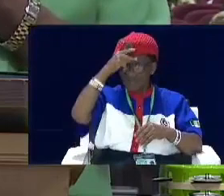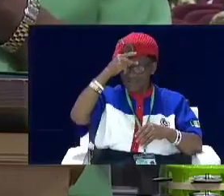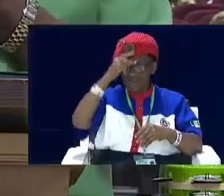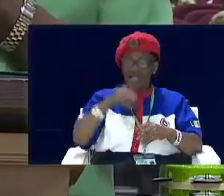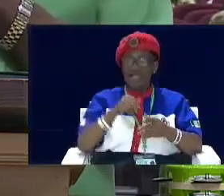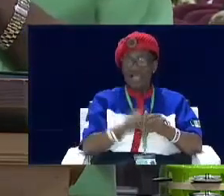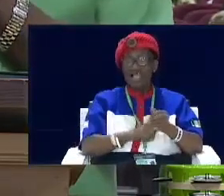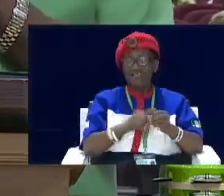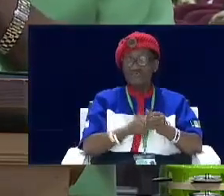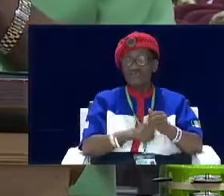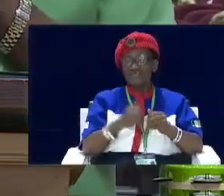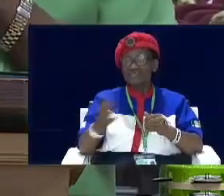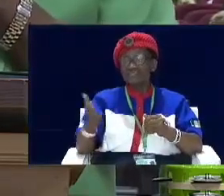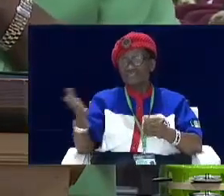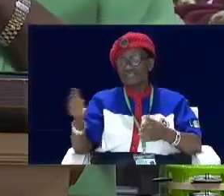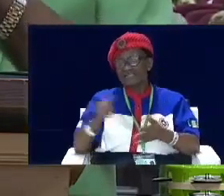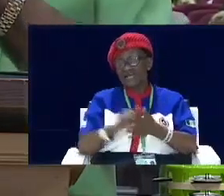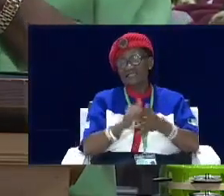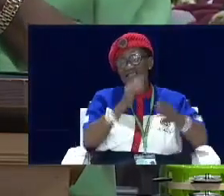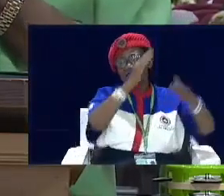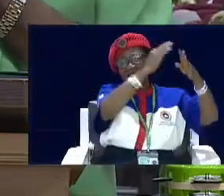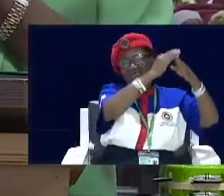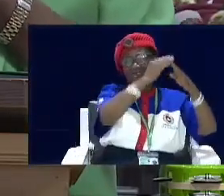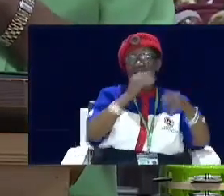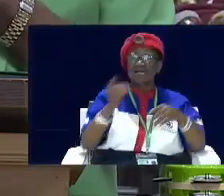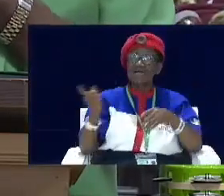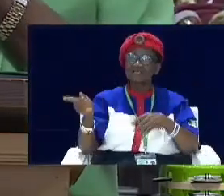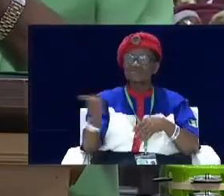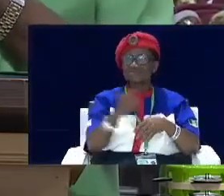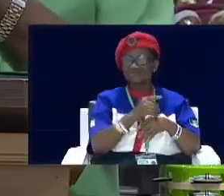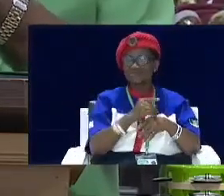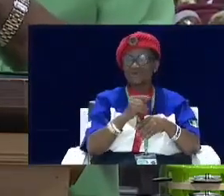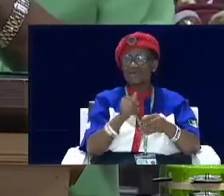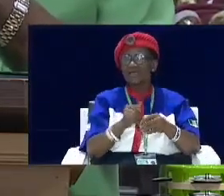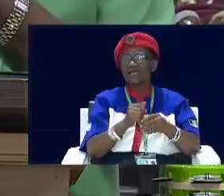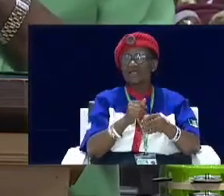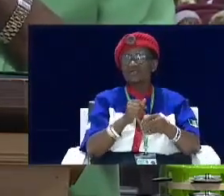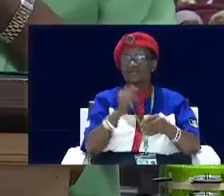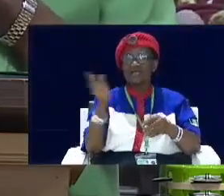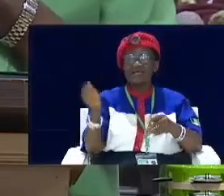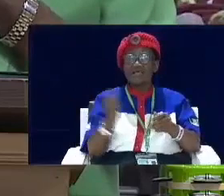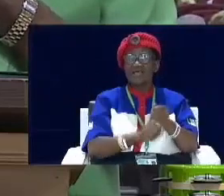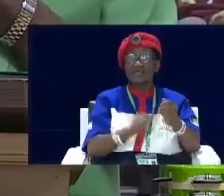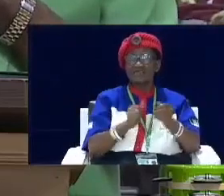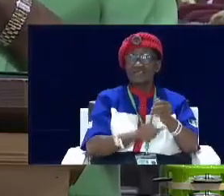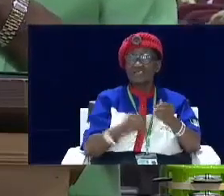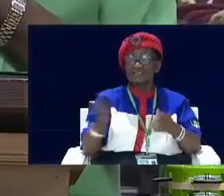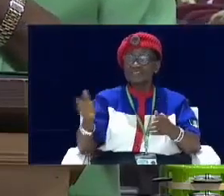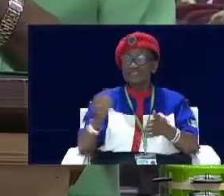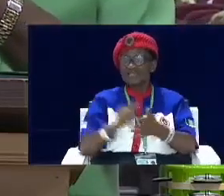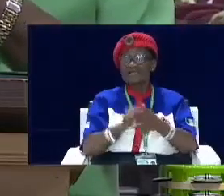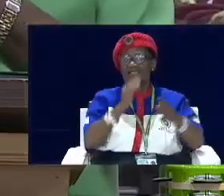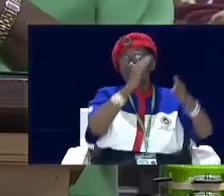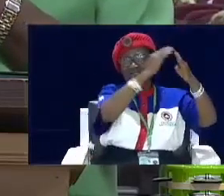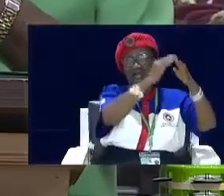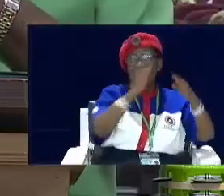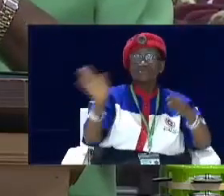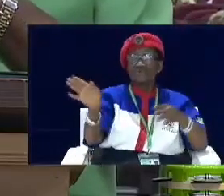you. Gbogbo yòówù kó ti máa dí ọ lọ́wọ́. Everything that has been hindering your testimony. Gbogbo tó ti ń dí ẹ̀rí rẹ